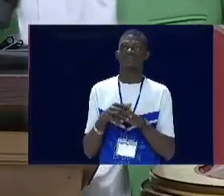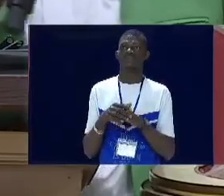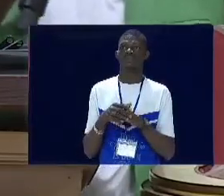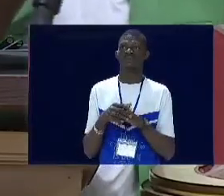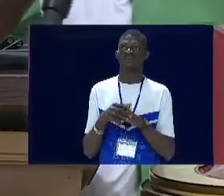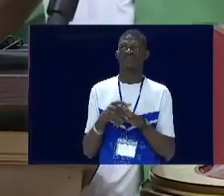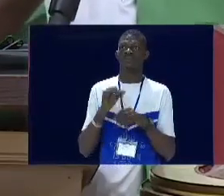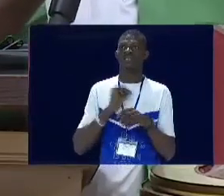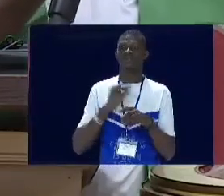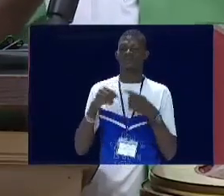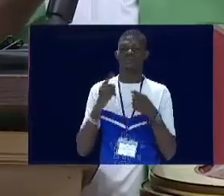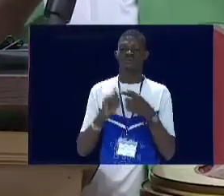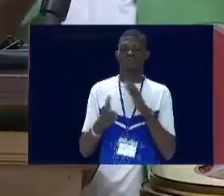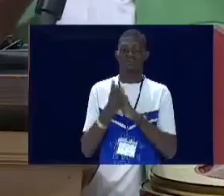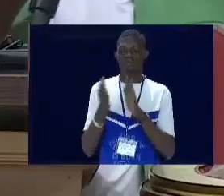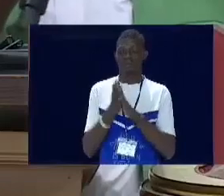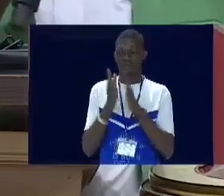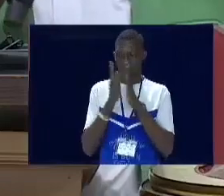had to go and pray